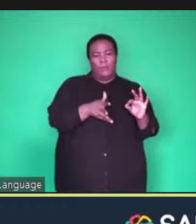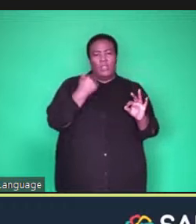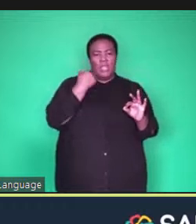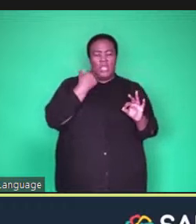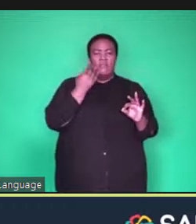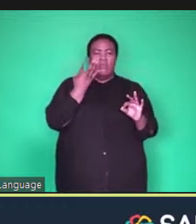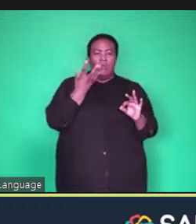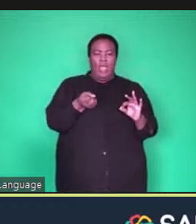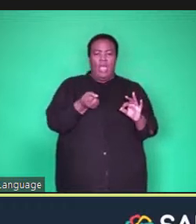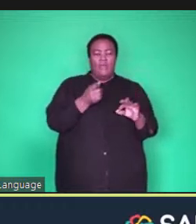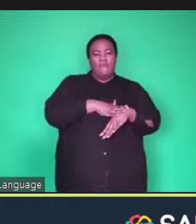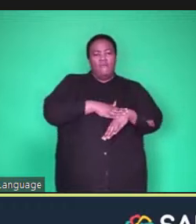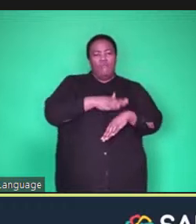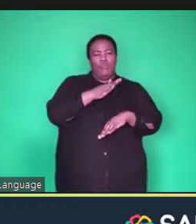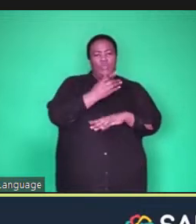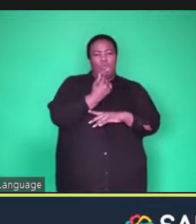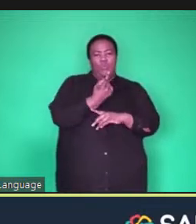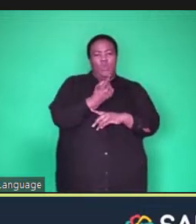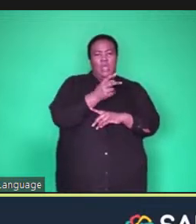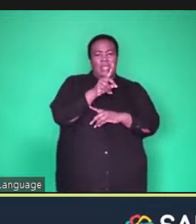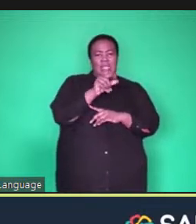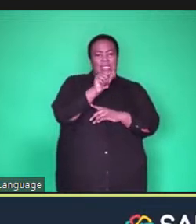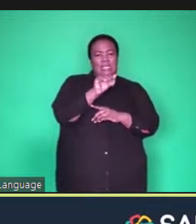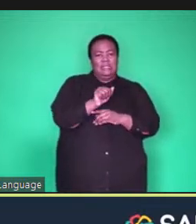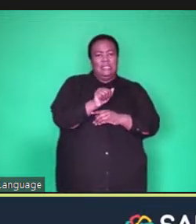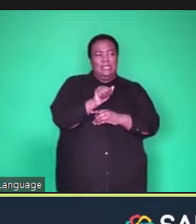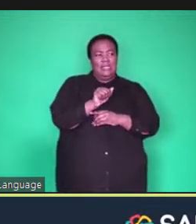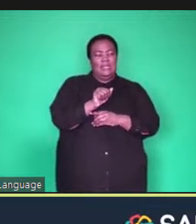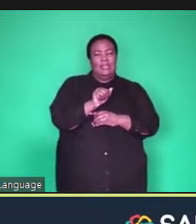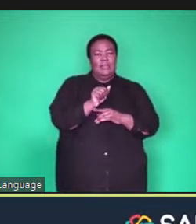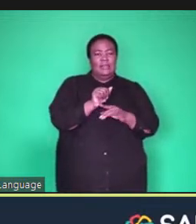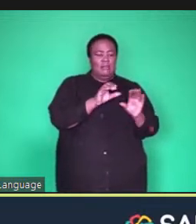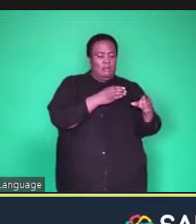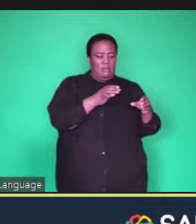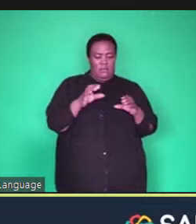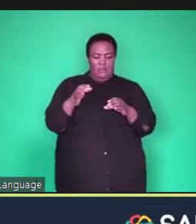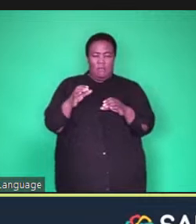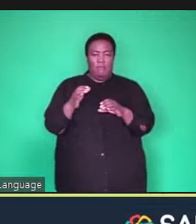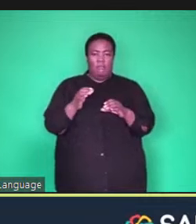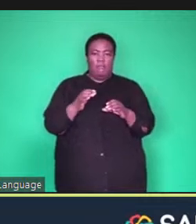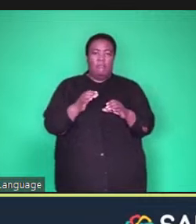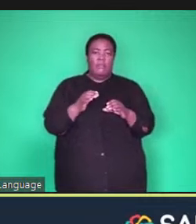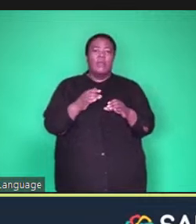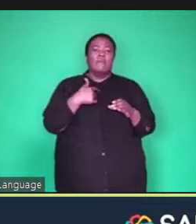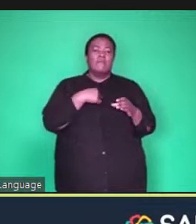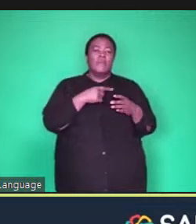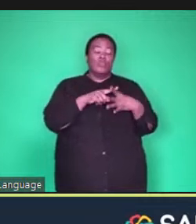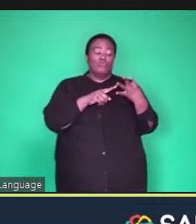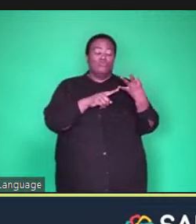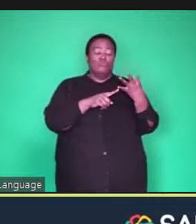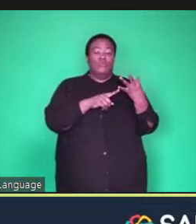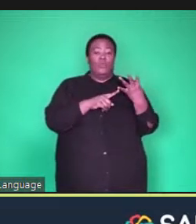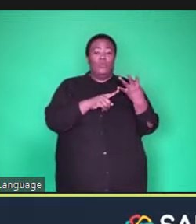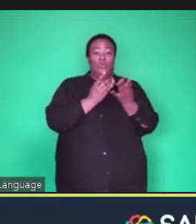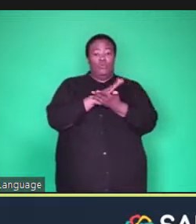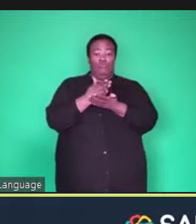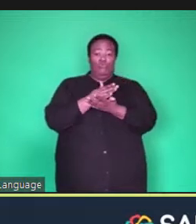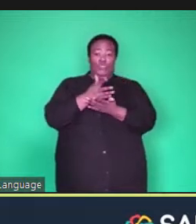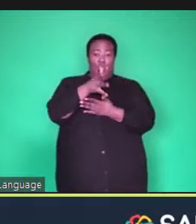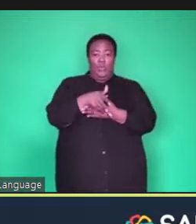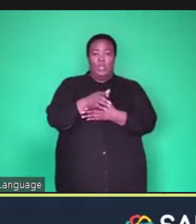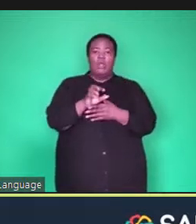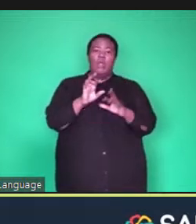look at. So I'm going to show 4 data sets actually, and we'll see, let's hope that comes out in